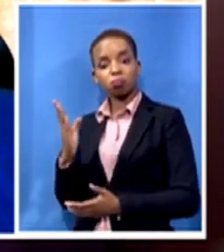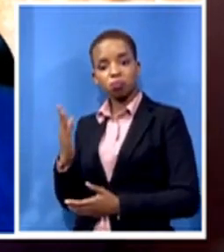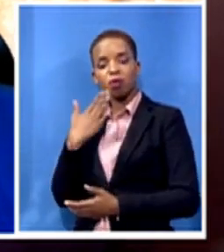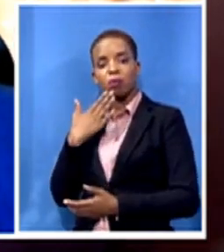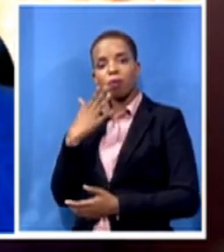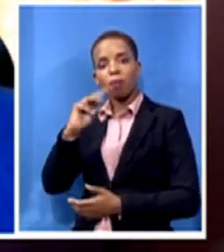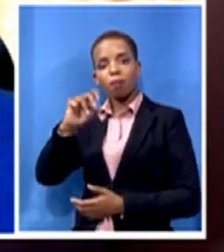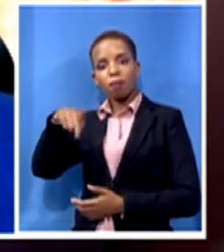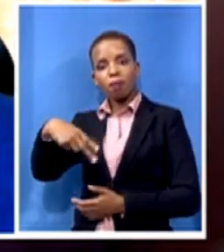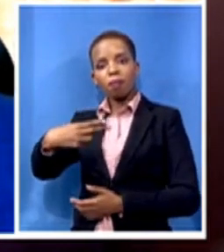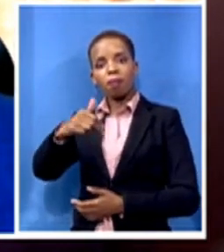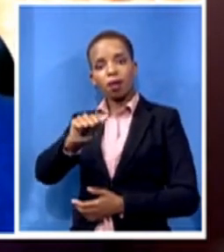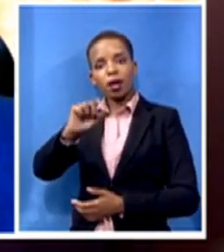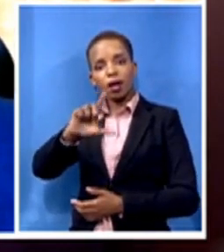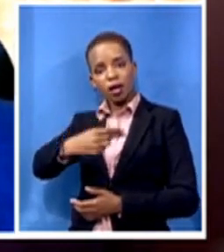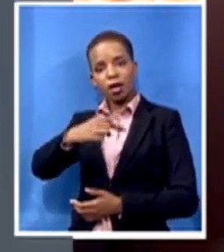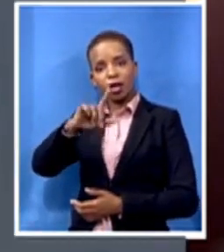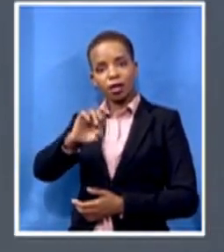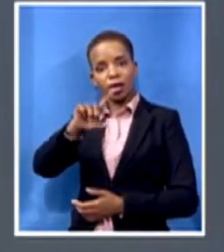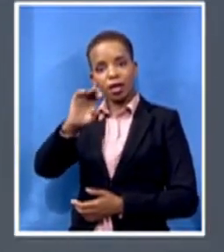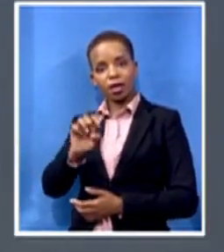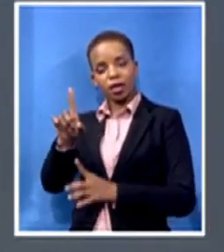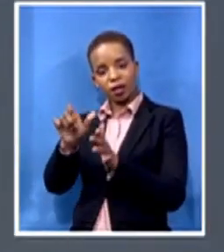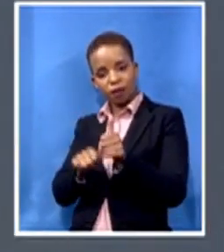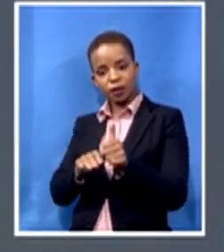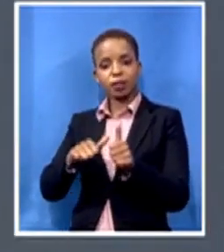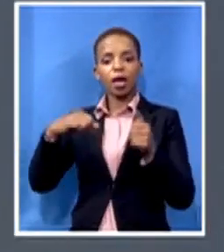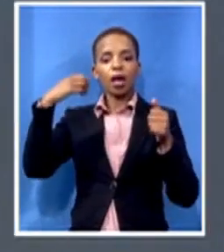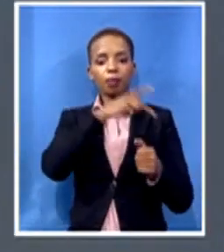and Vice President for Research at the South African Medical Research